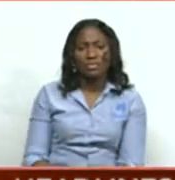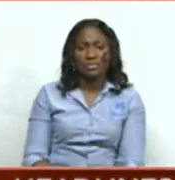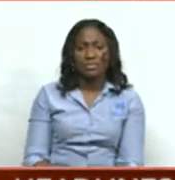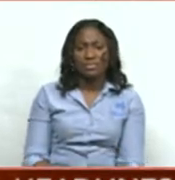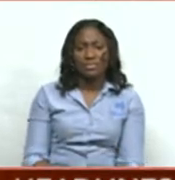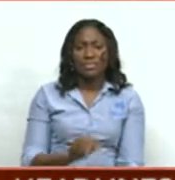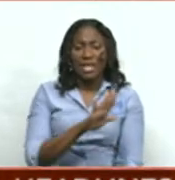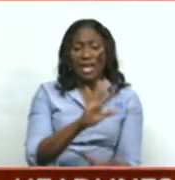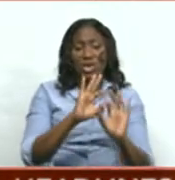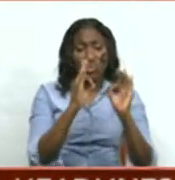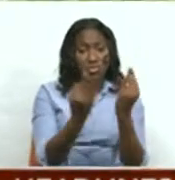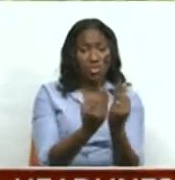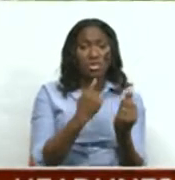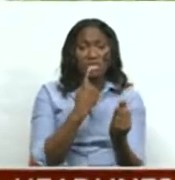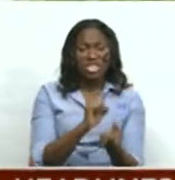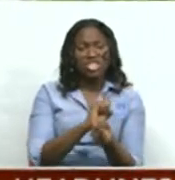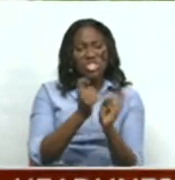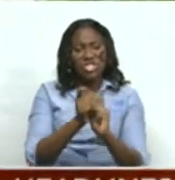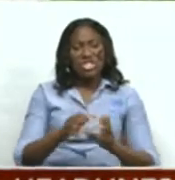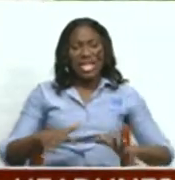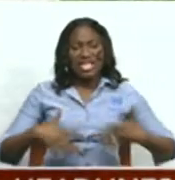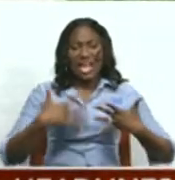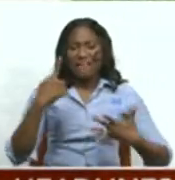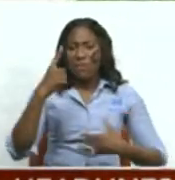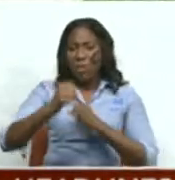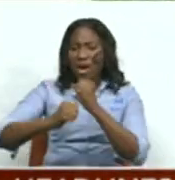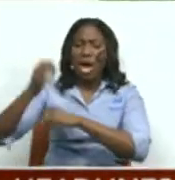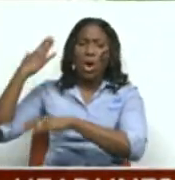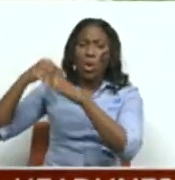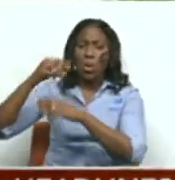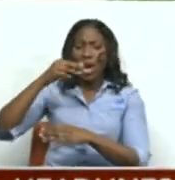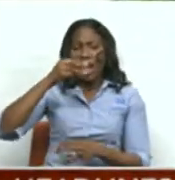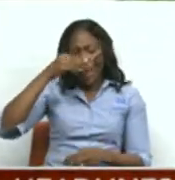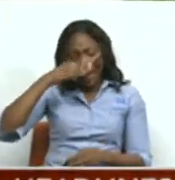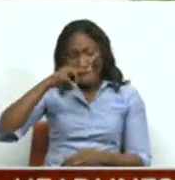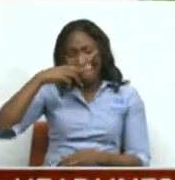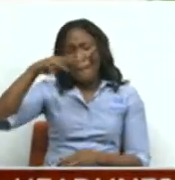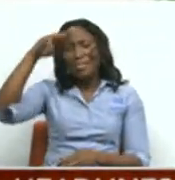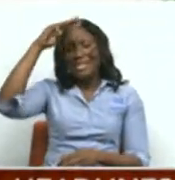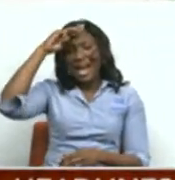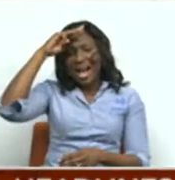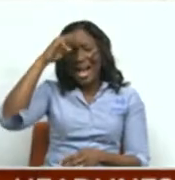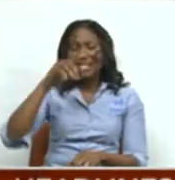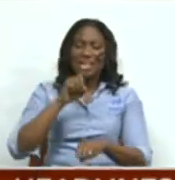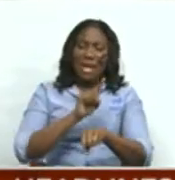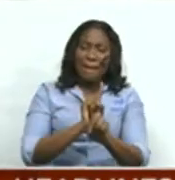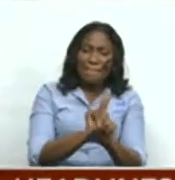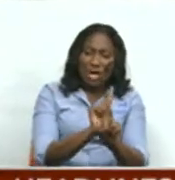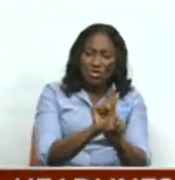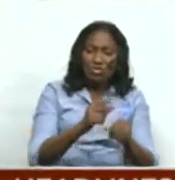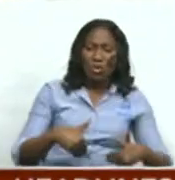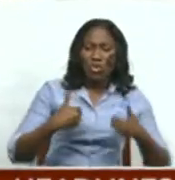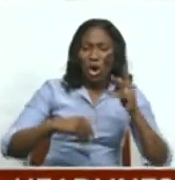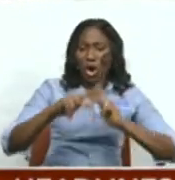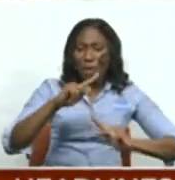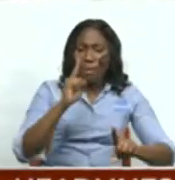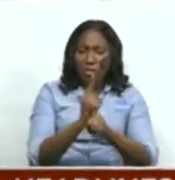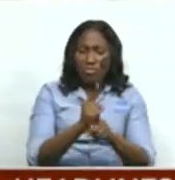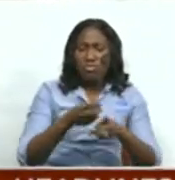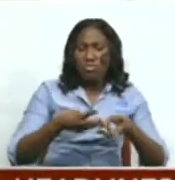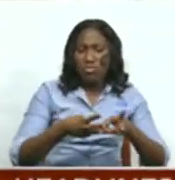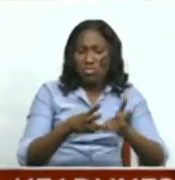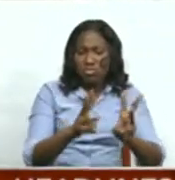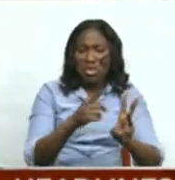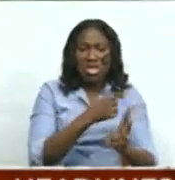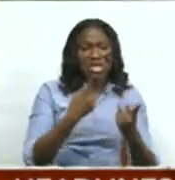His relatives say he changed his life about a year ago. He was baptized and was mentoring young people. His co-worker, Atiba Peters, says Branca was